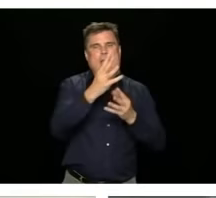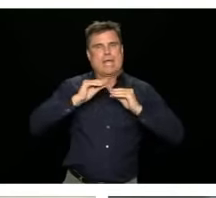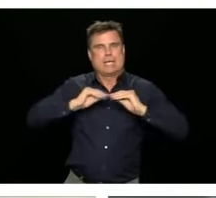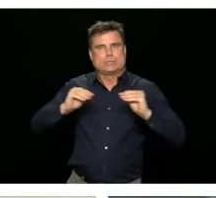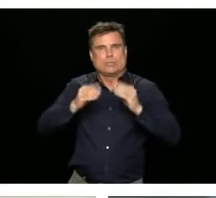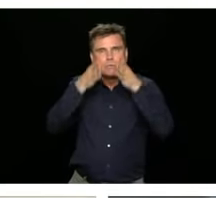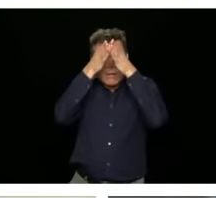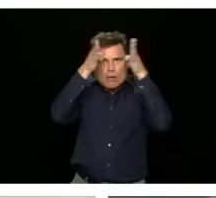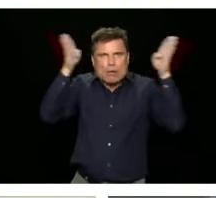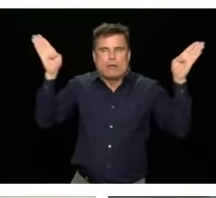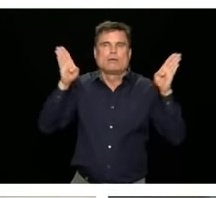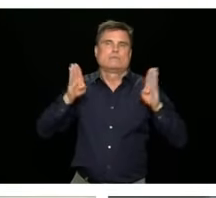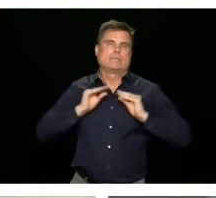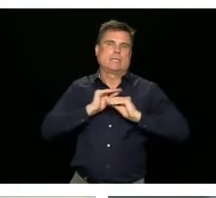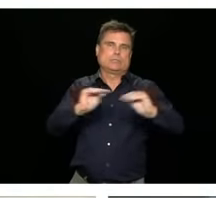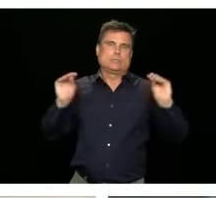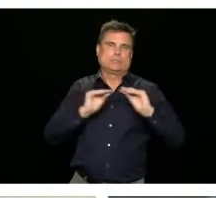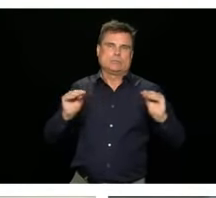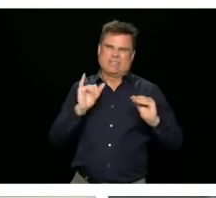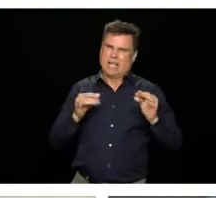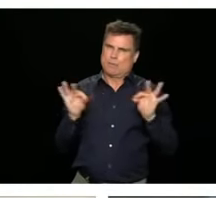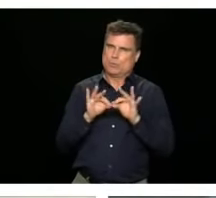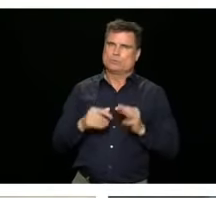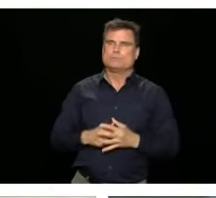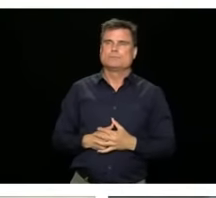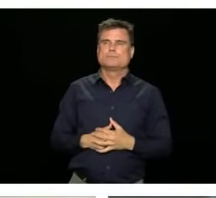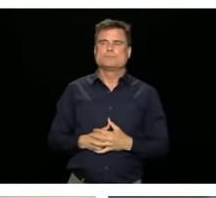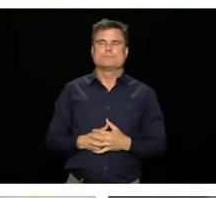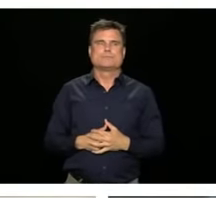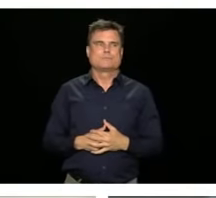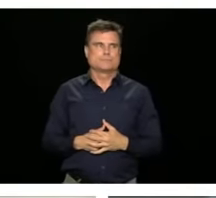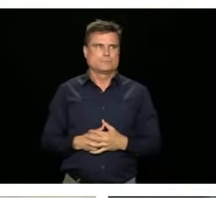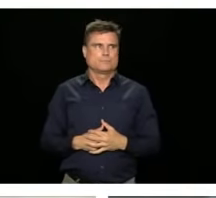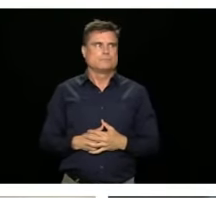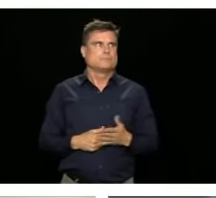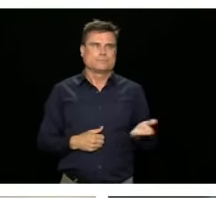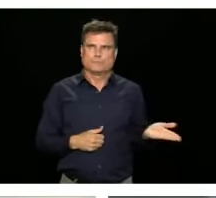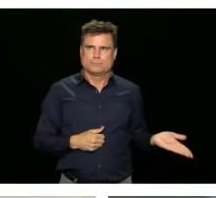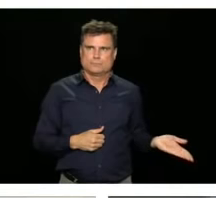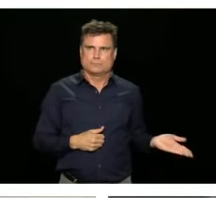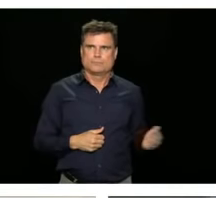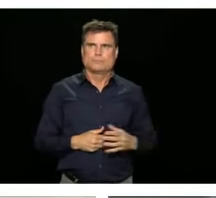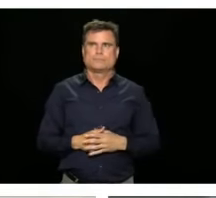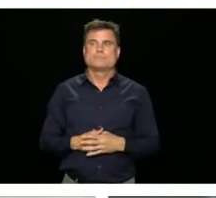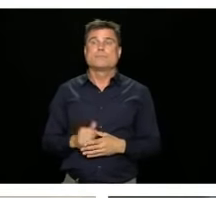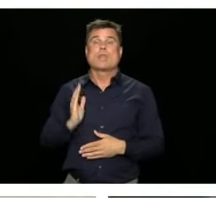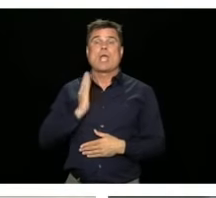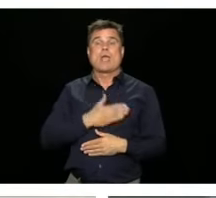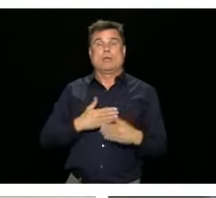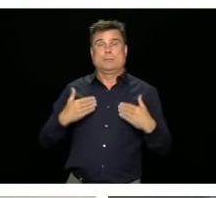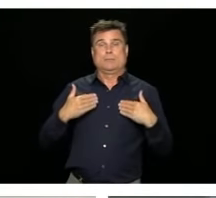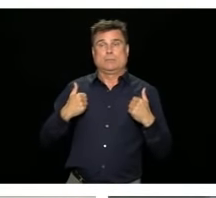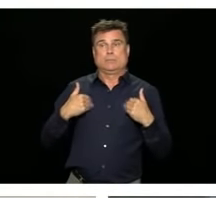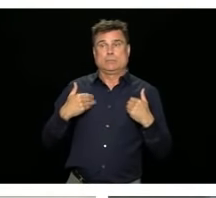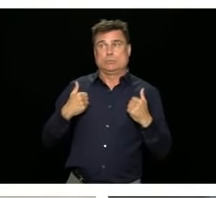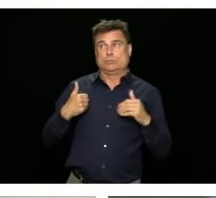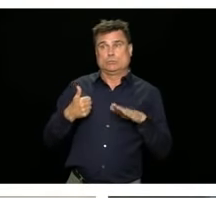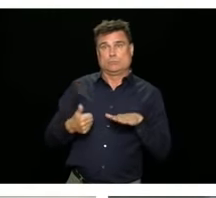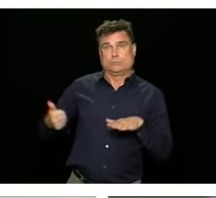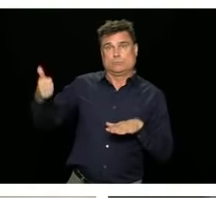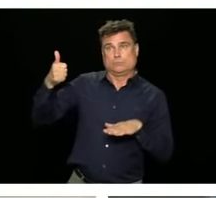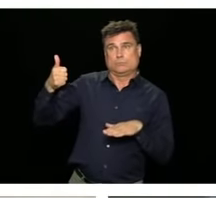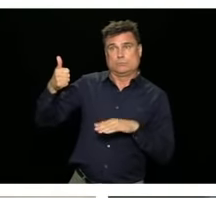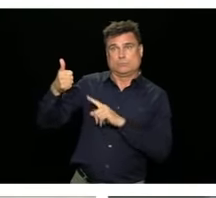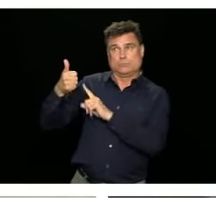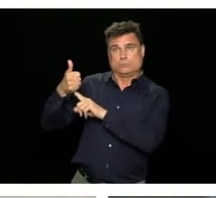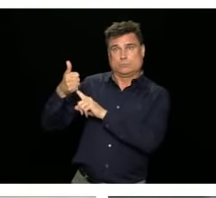Our ministry is actually working cross ministries with post-secondary, with Rob Fleming